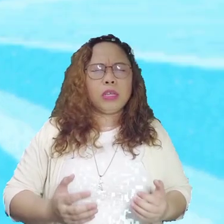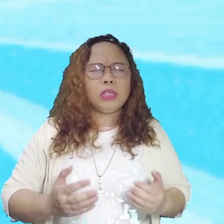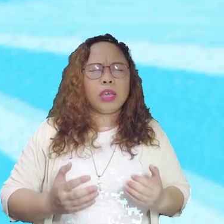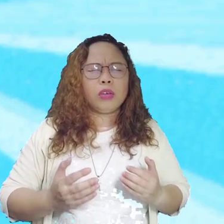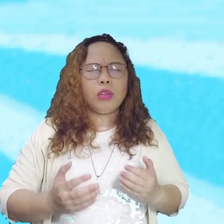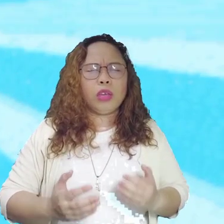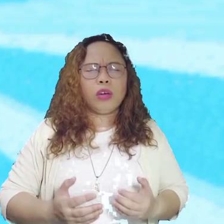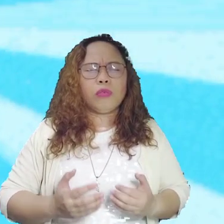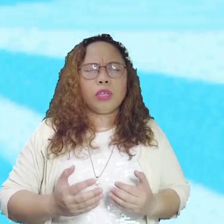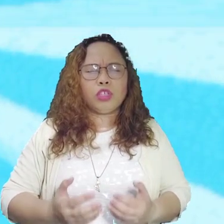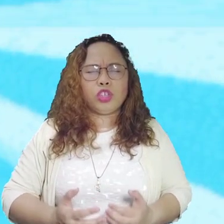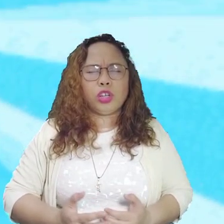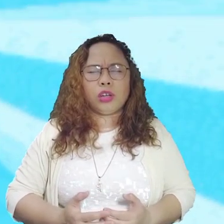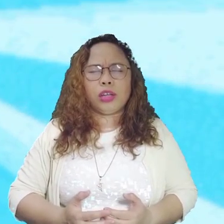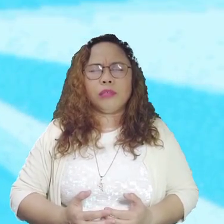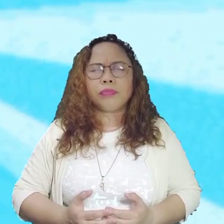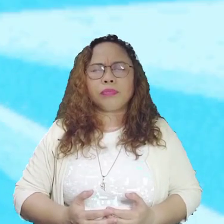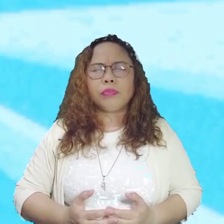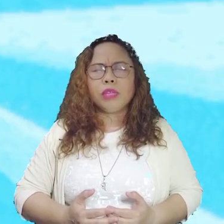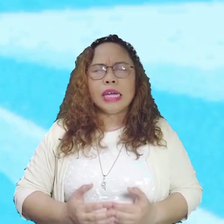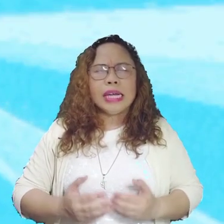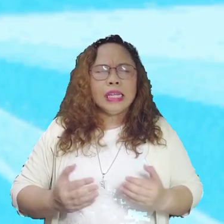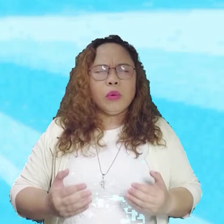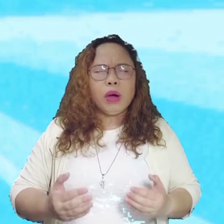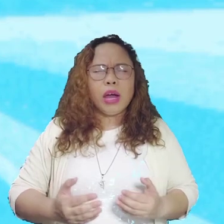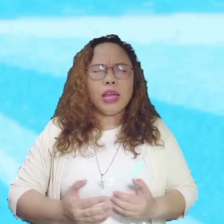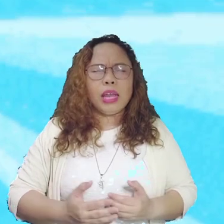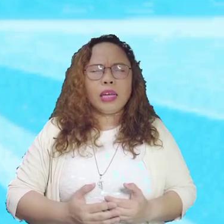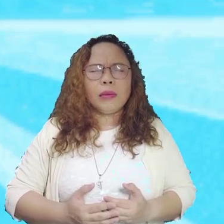jesus please take good care of these children